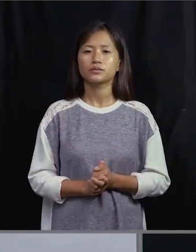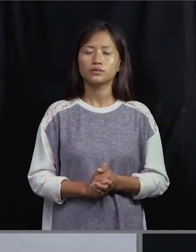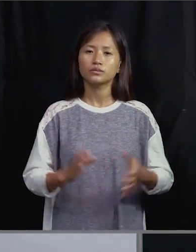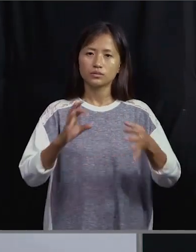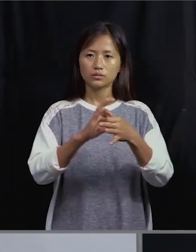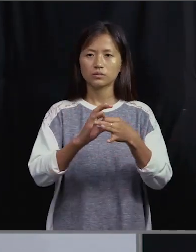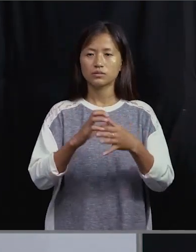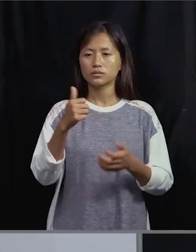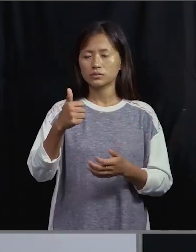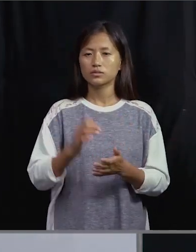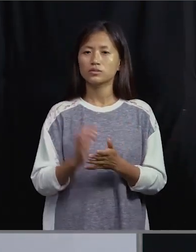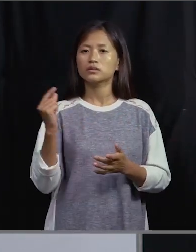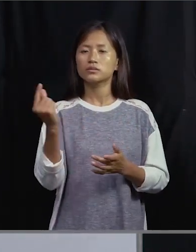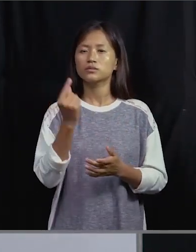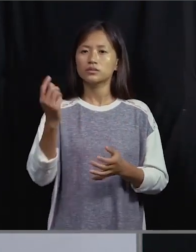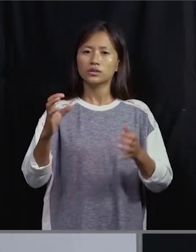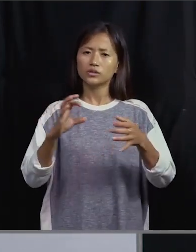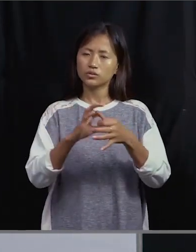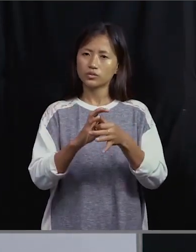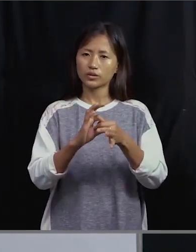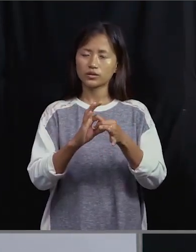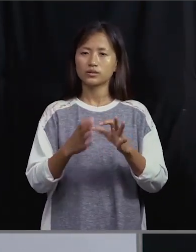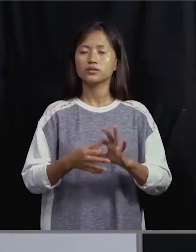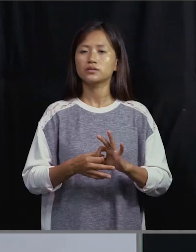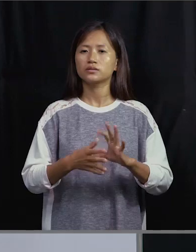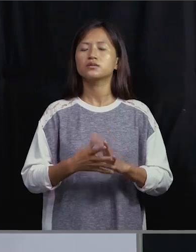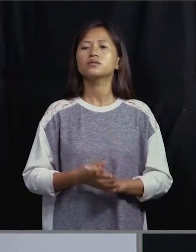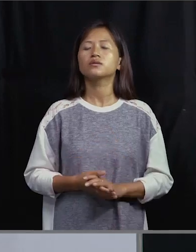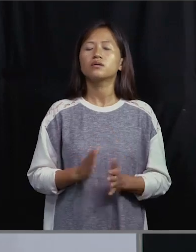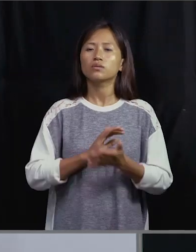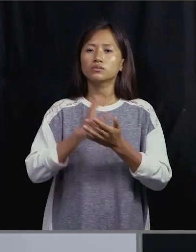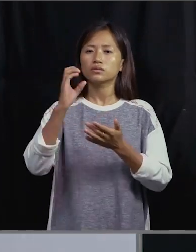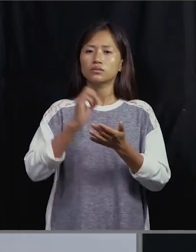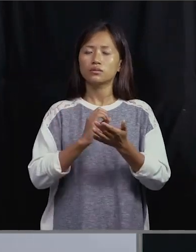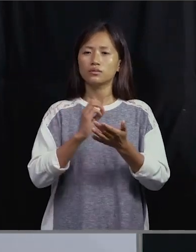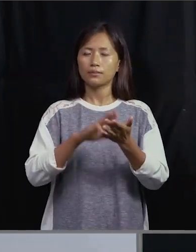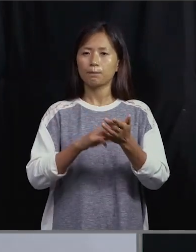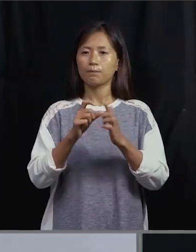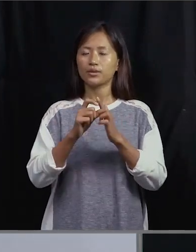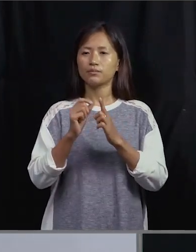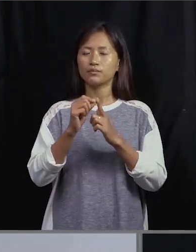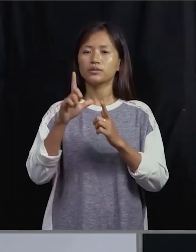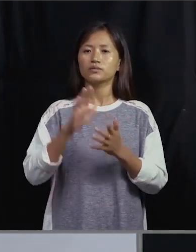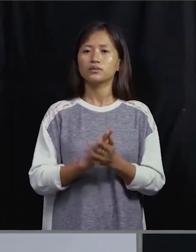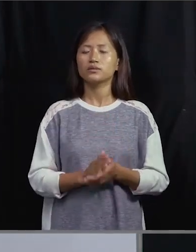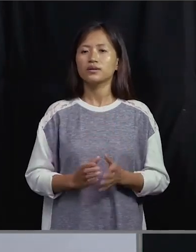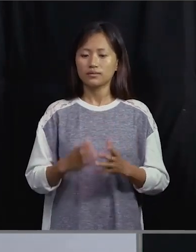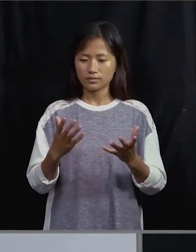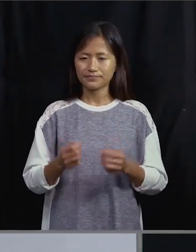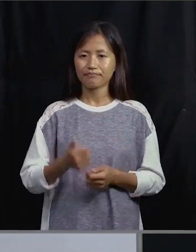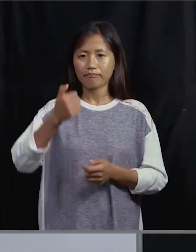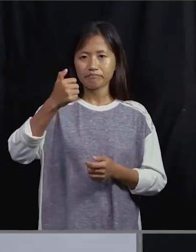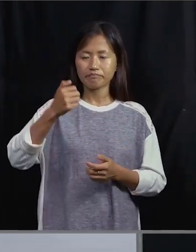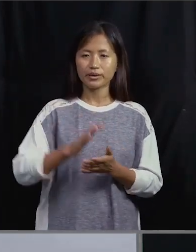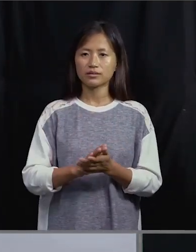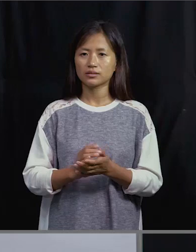or those goods which are used jointly, are called complementary goods. Ingpen and ingot.